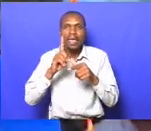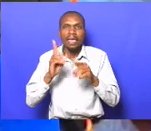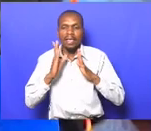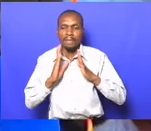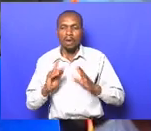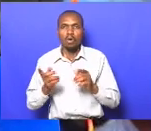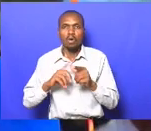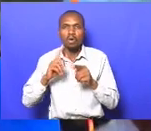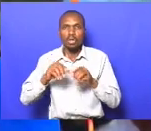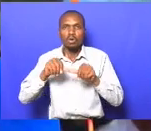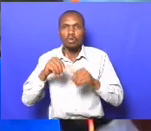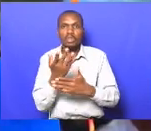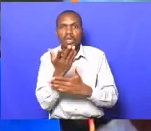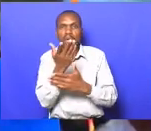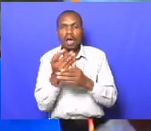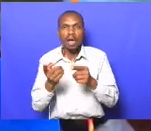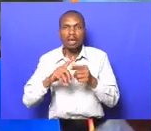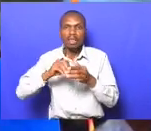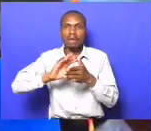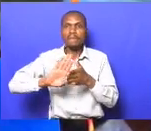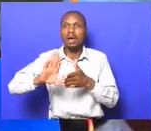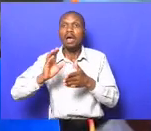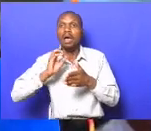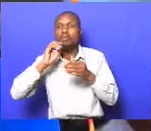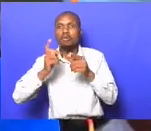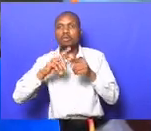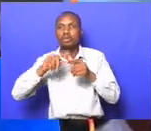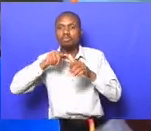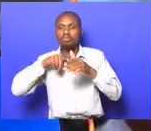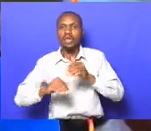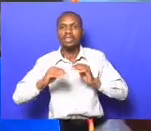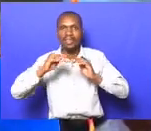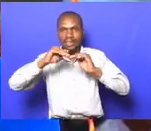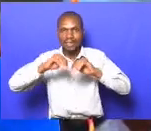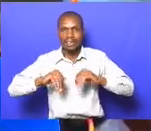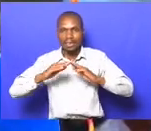furahi, arudi kwao, aende kwa nyumba yake kama ameshiba na apate ajira.